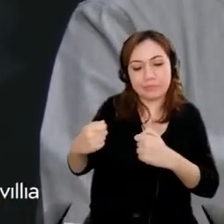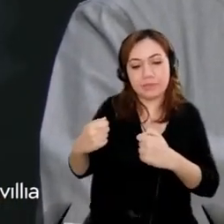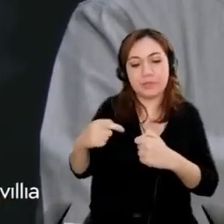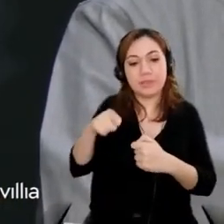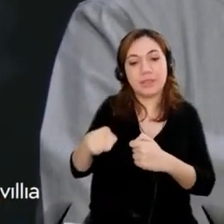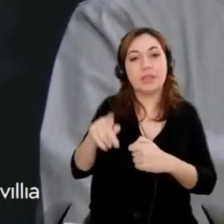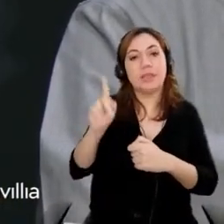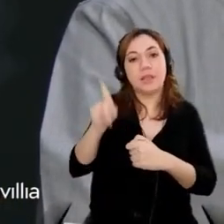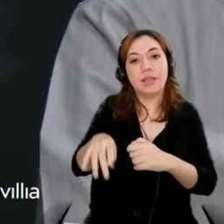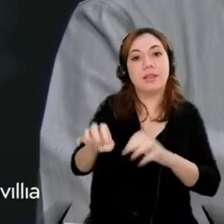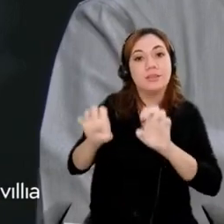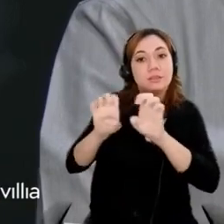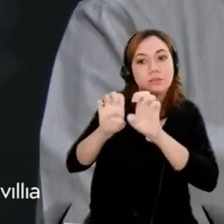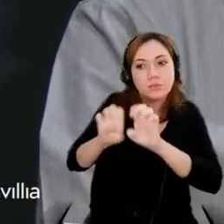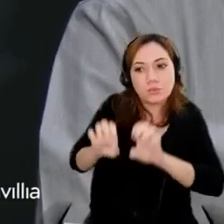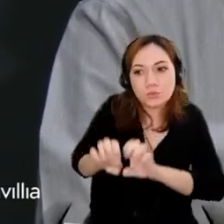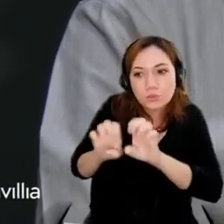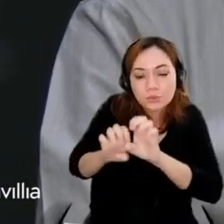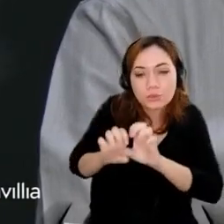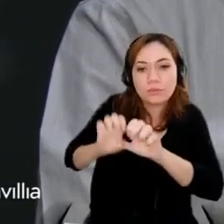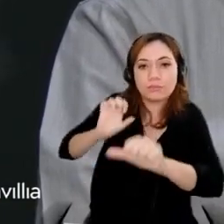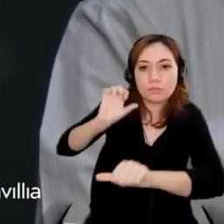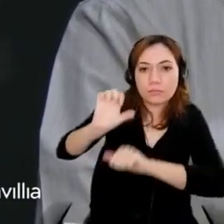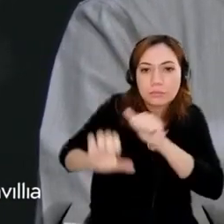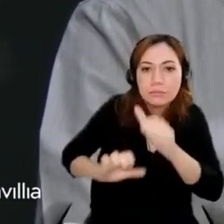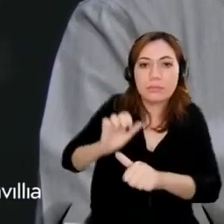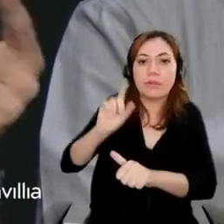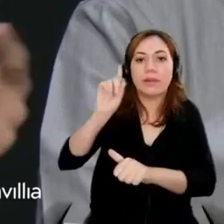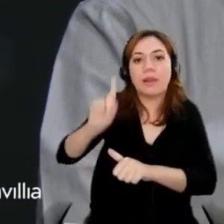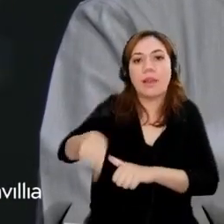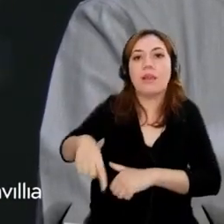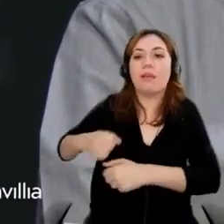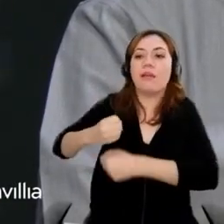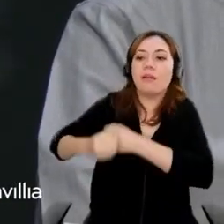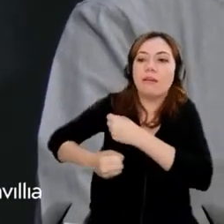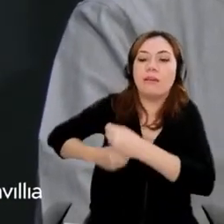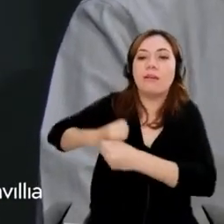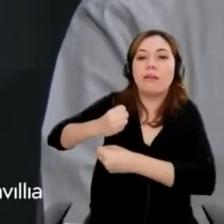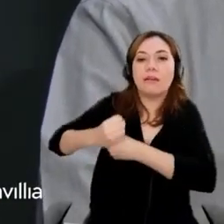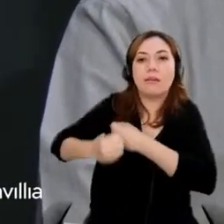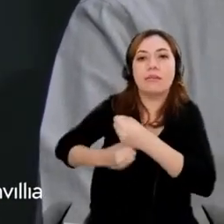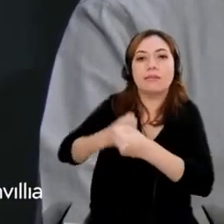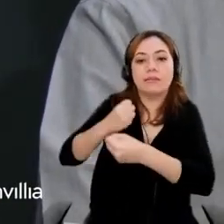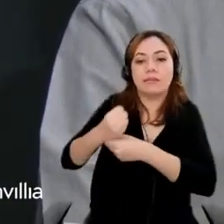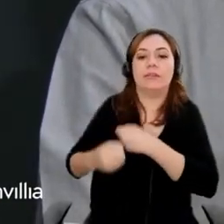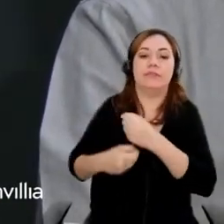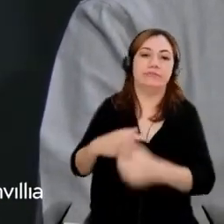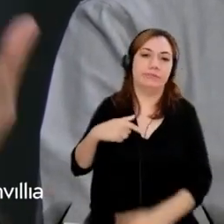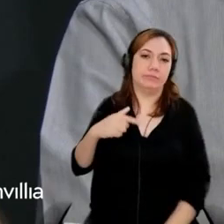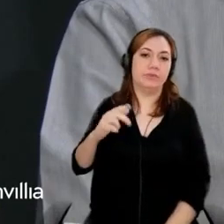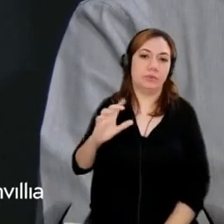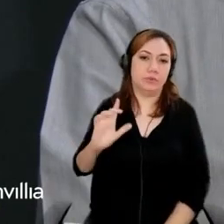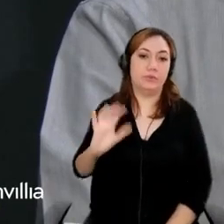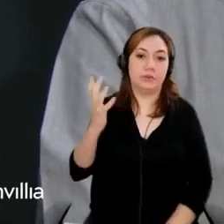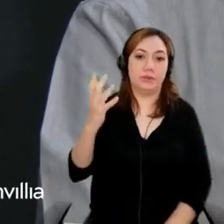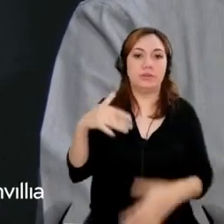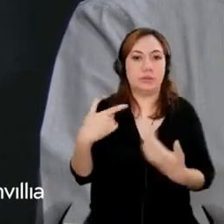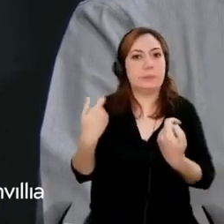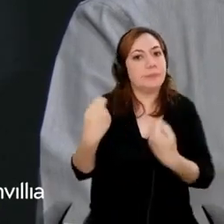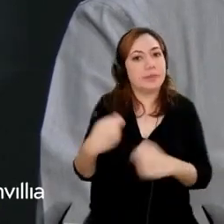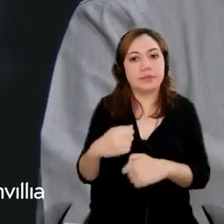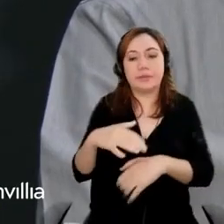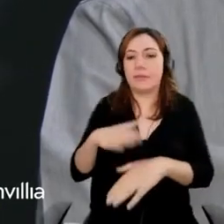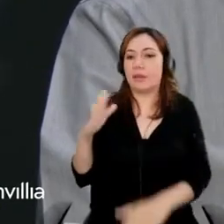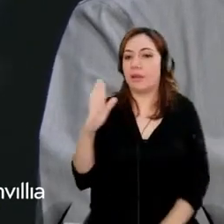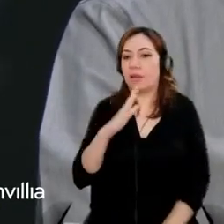that's going to take years to happen. And then we need to do that much faster than we used to do that in the